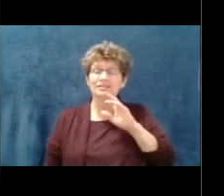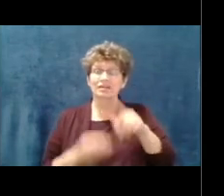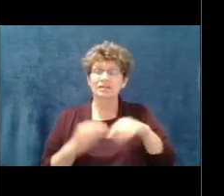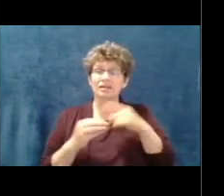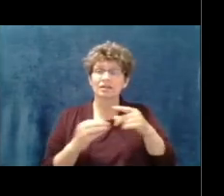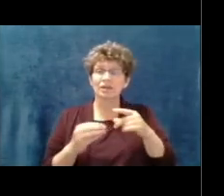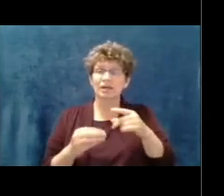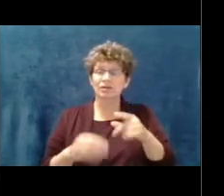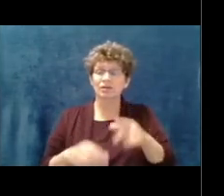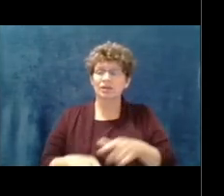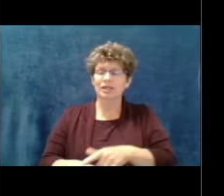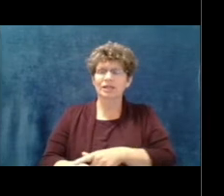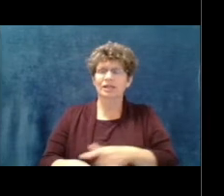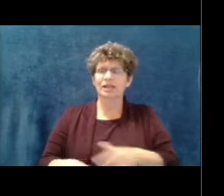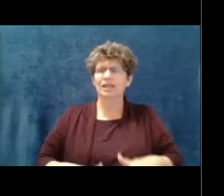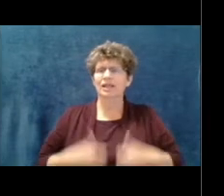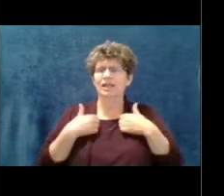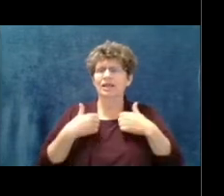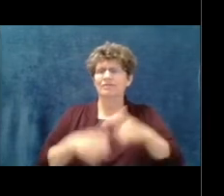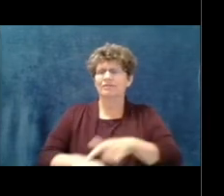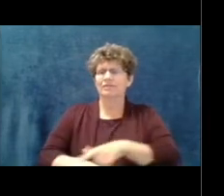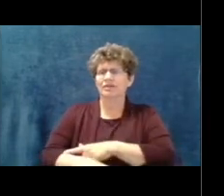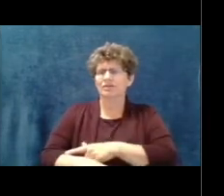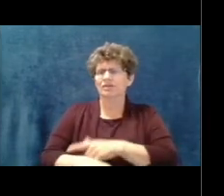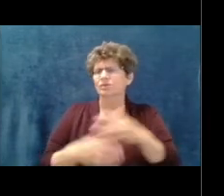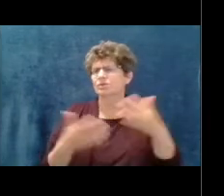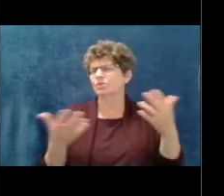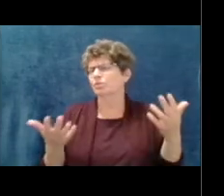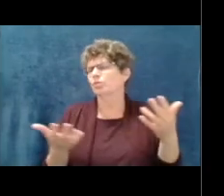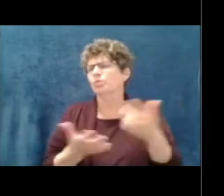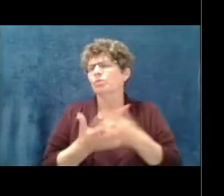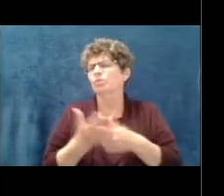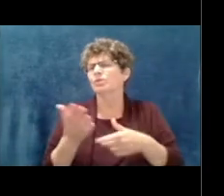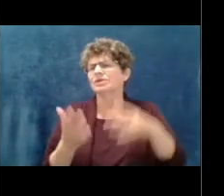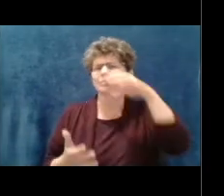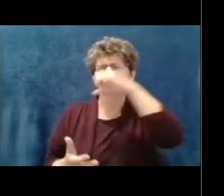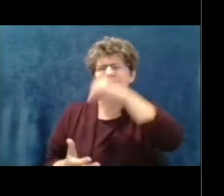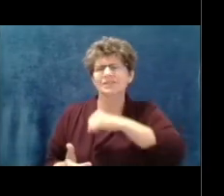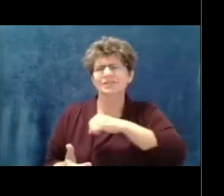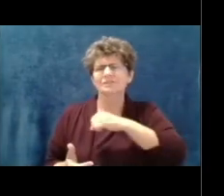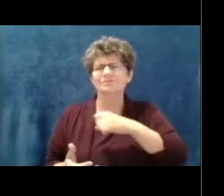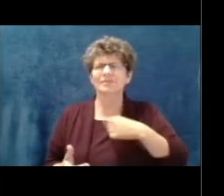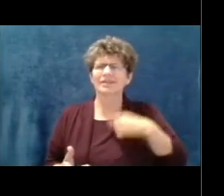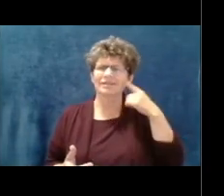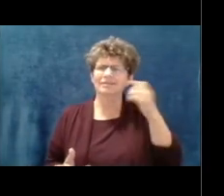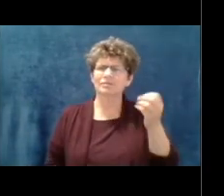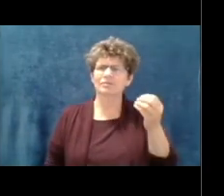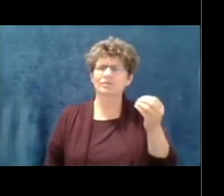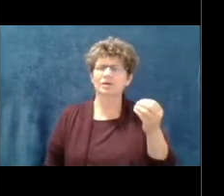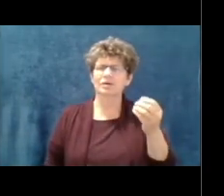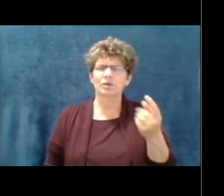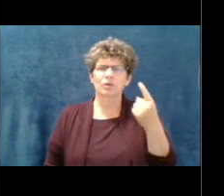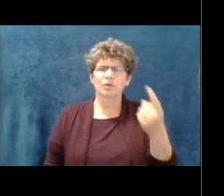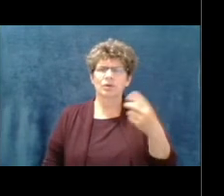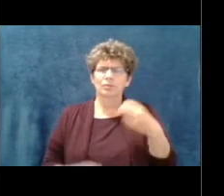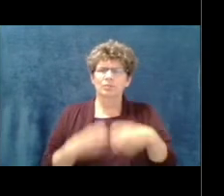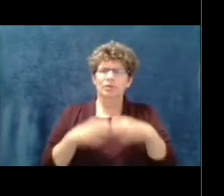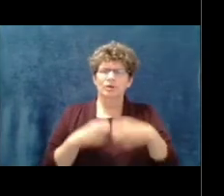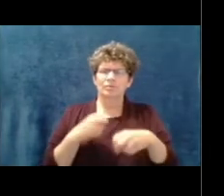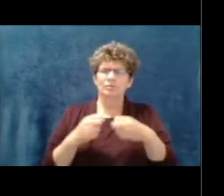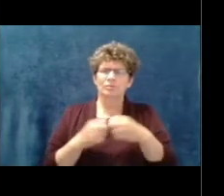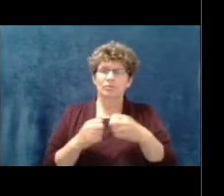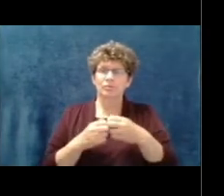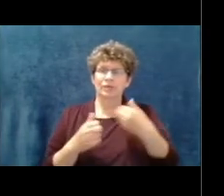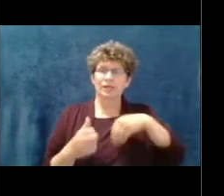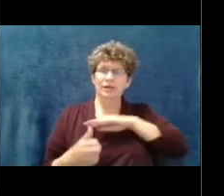missing here in what I'm talking about? I think there probably is, right? One of the problems with Western medicine